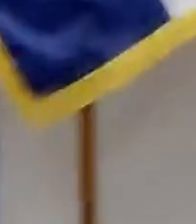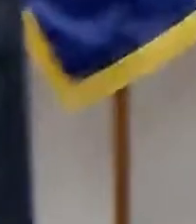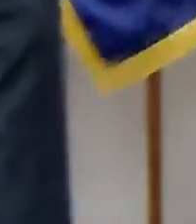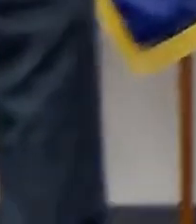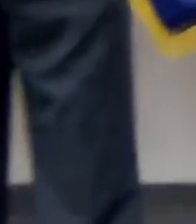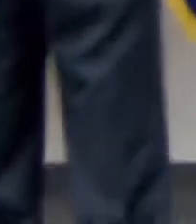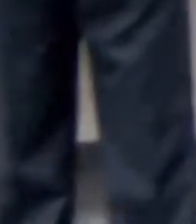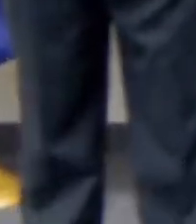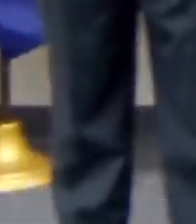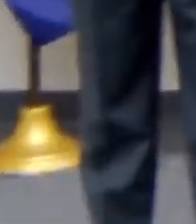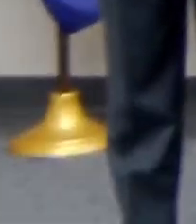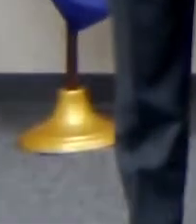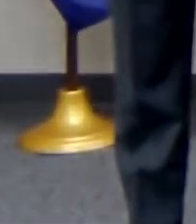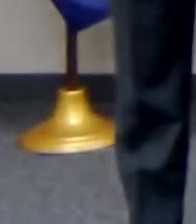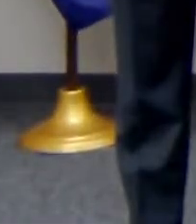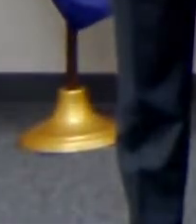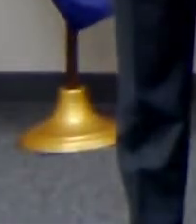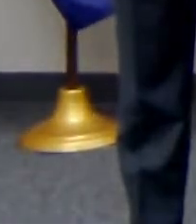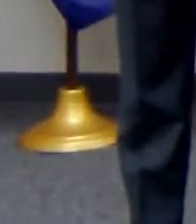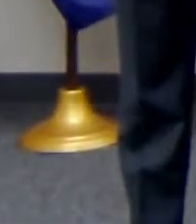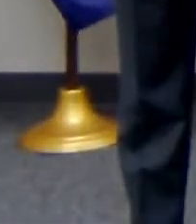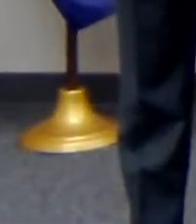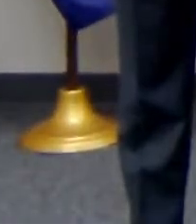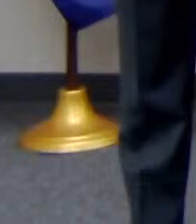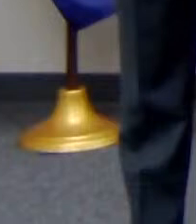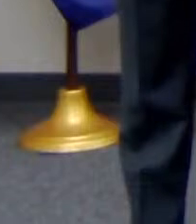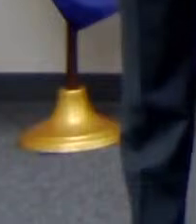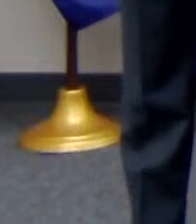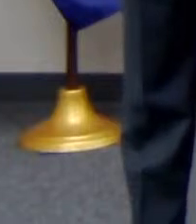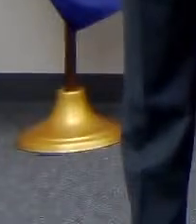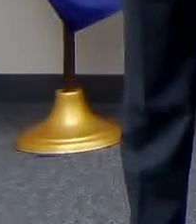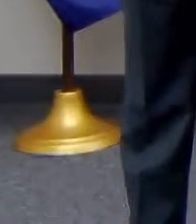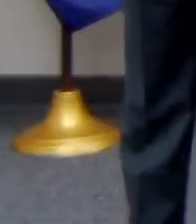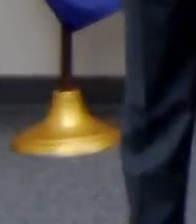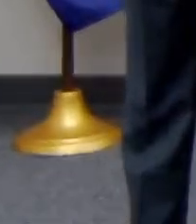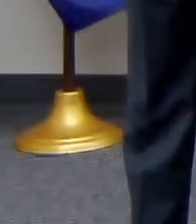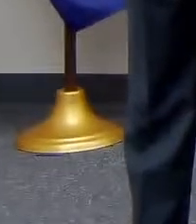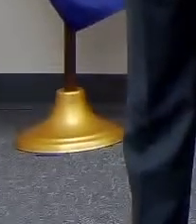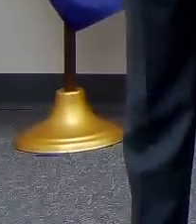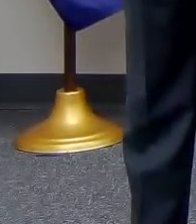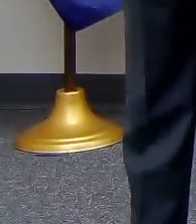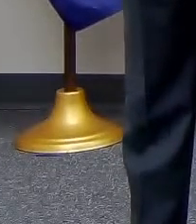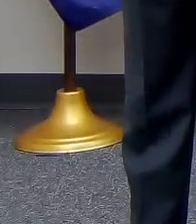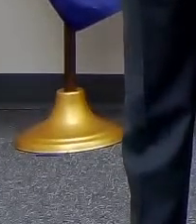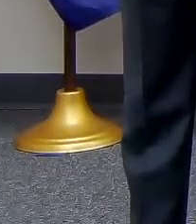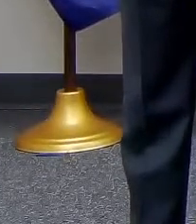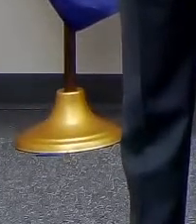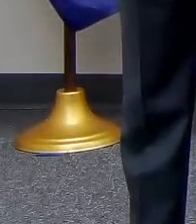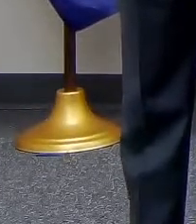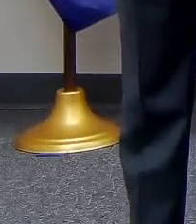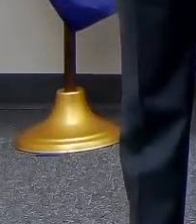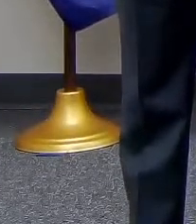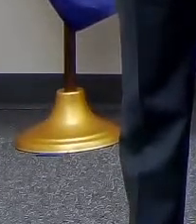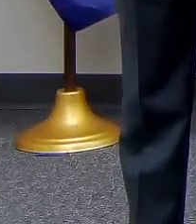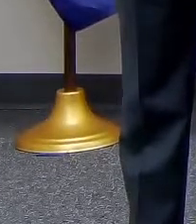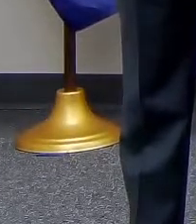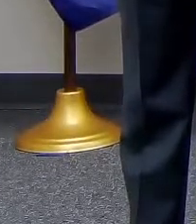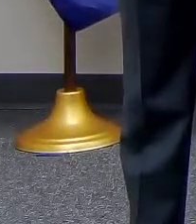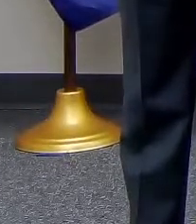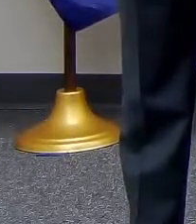Thank you, Spring. We'd be glad to take any questions. Doug, do you have any questions? We didn't have any submitted today. Does